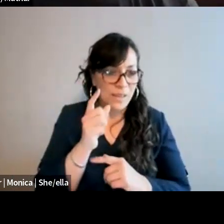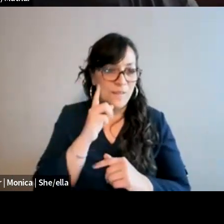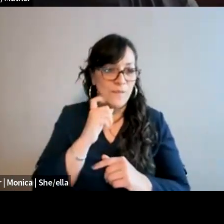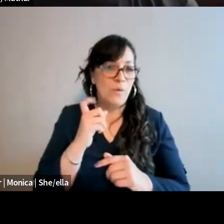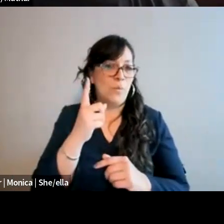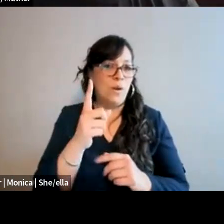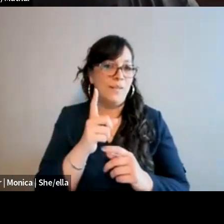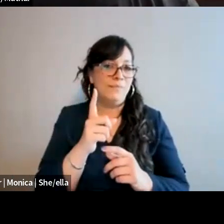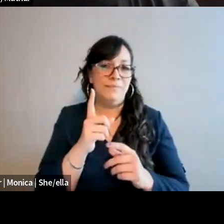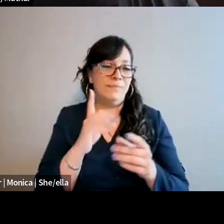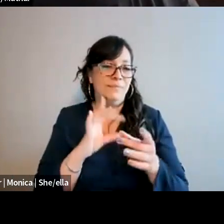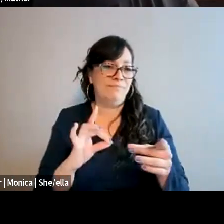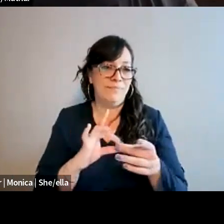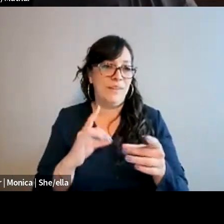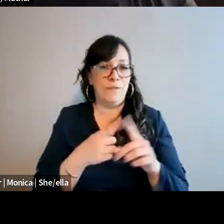important updates from Jessie.